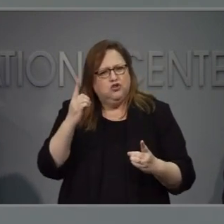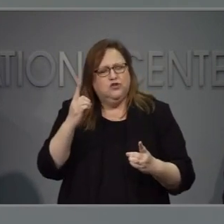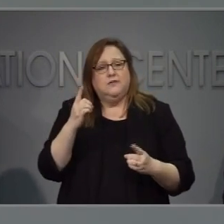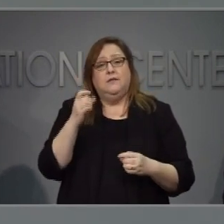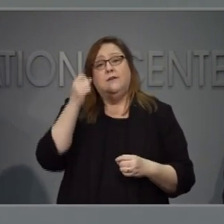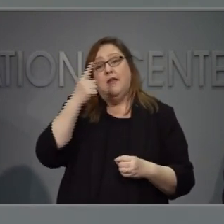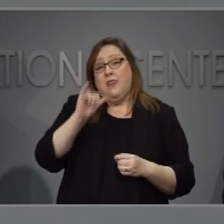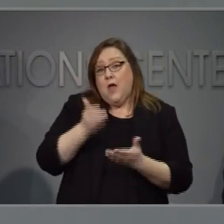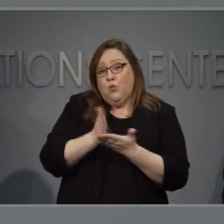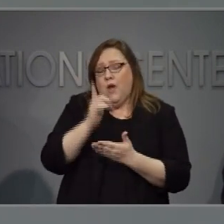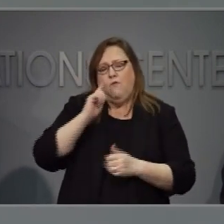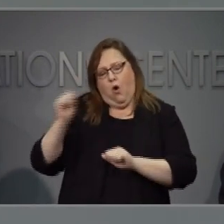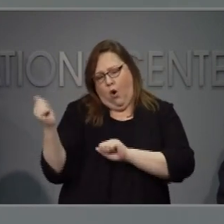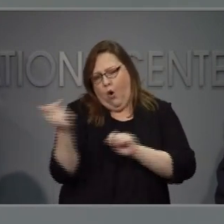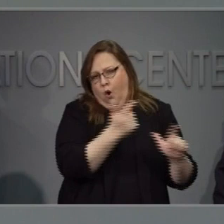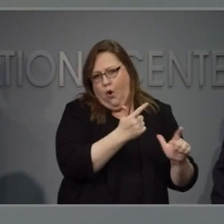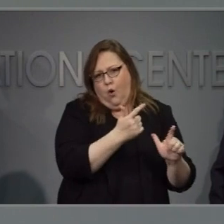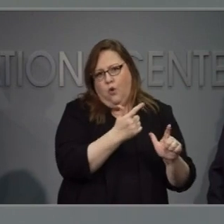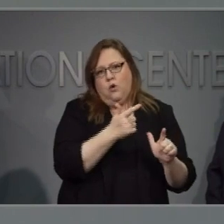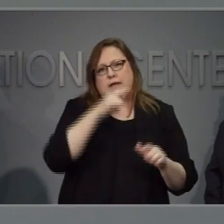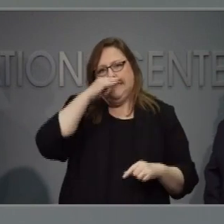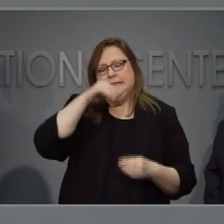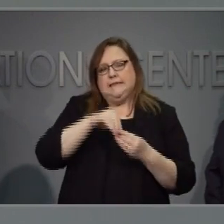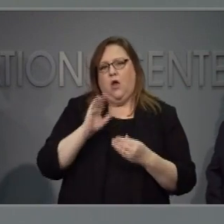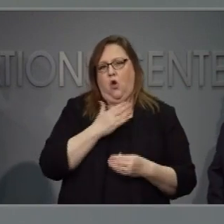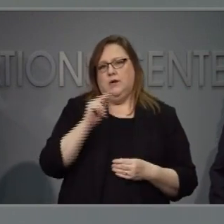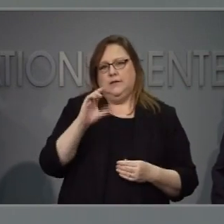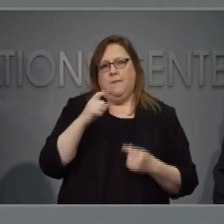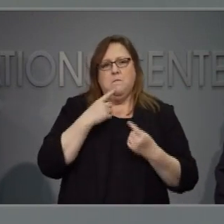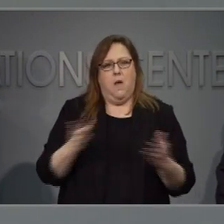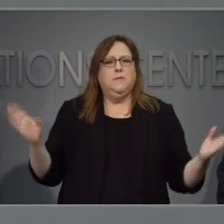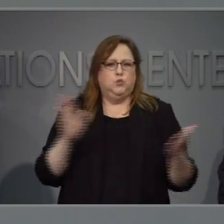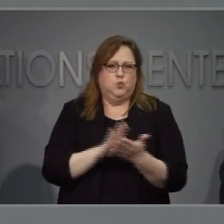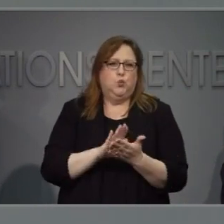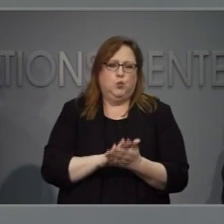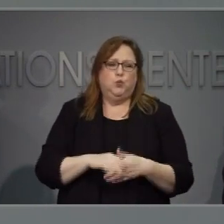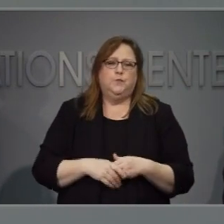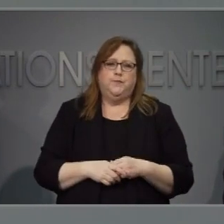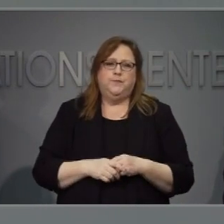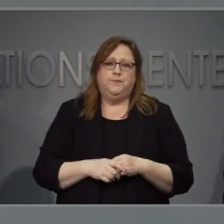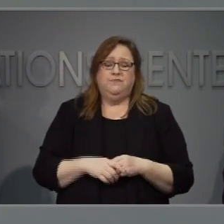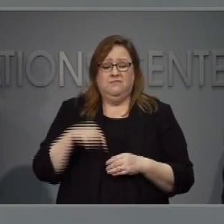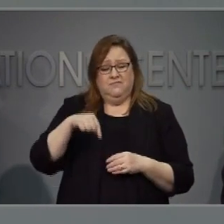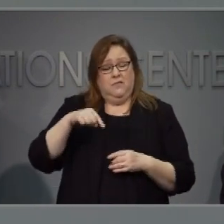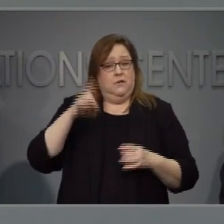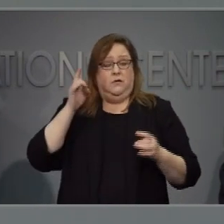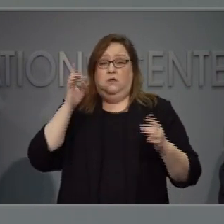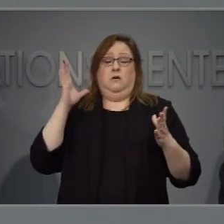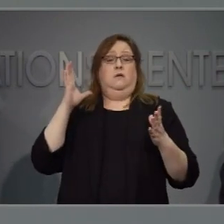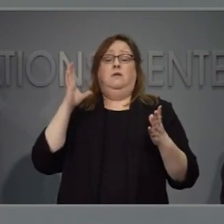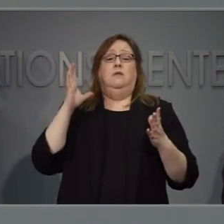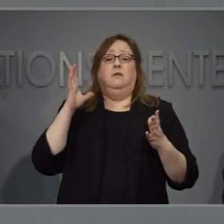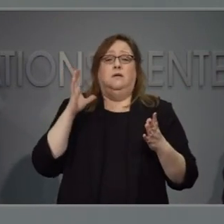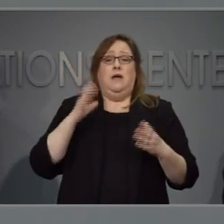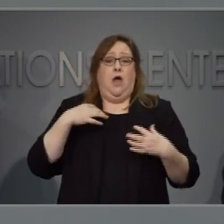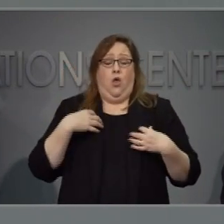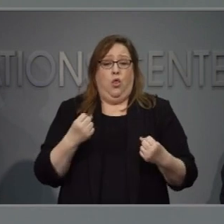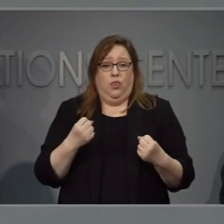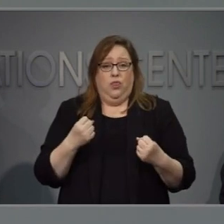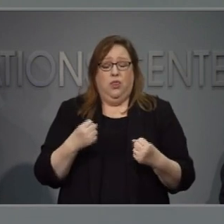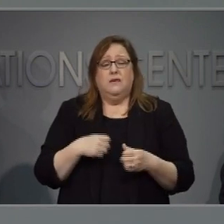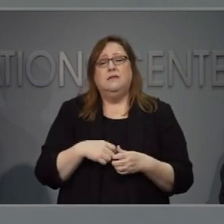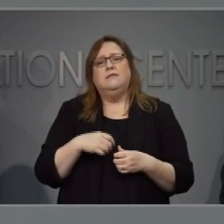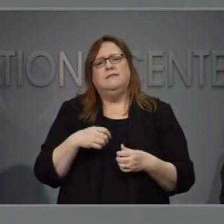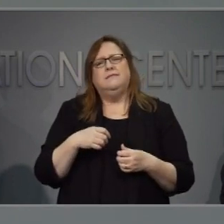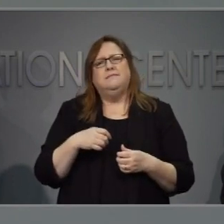North Carolina public schools. This public health crisis has necessitated innovation, and educators throughout